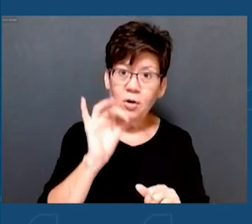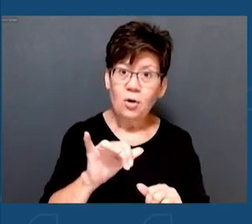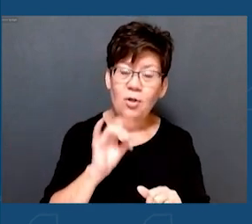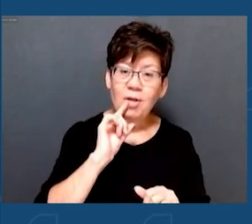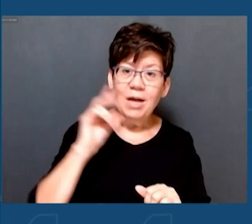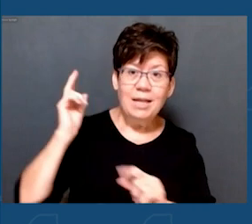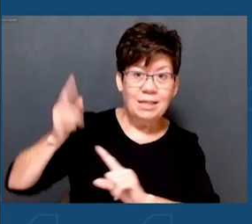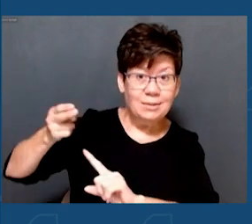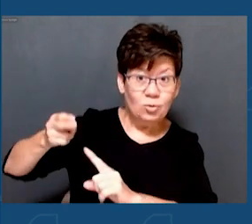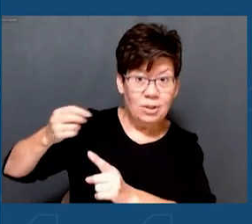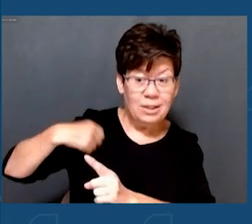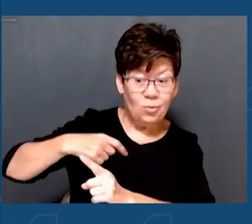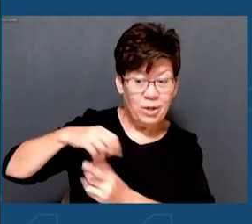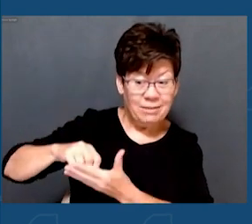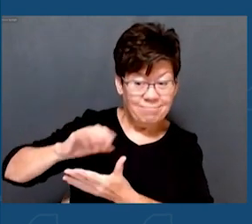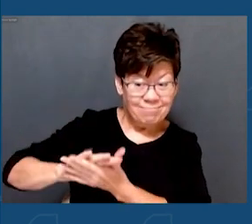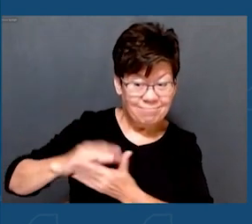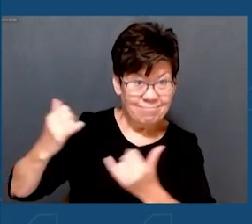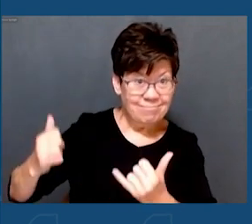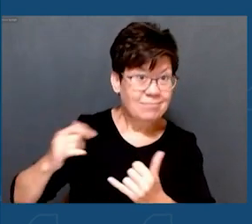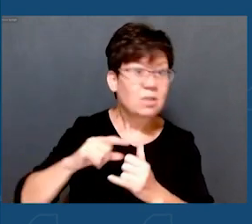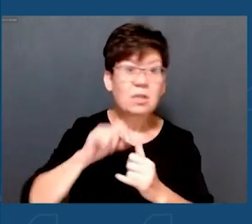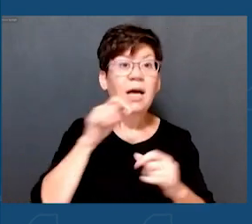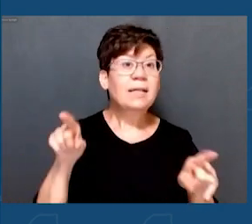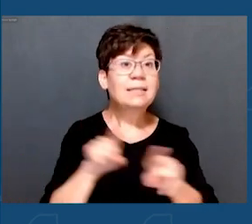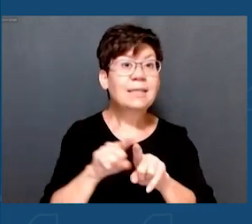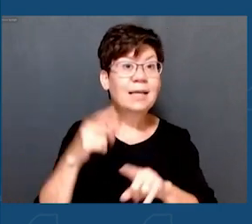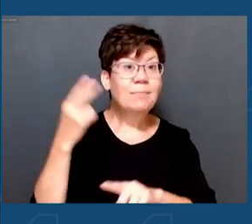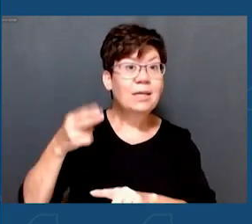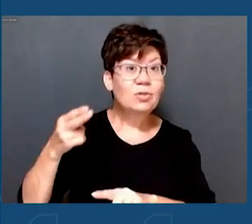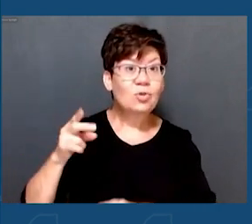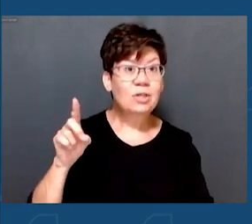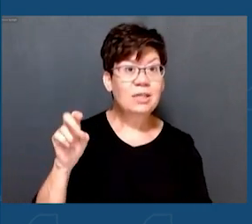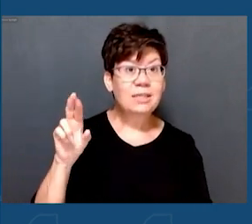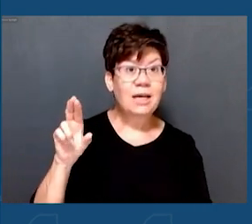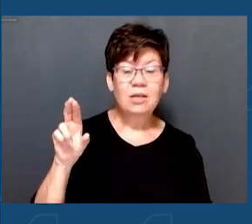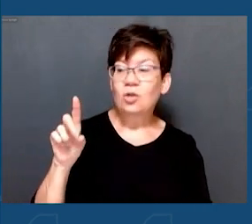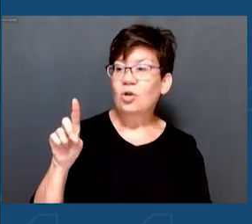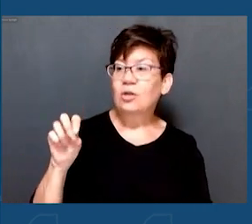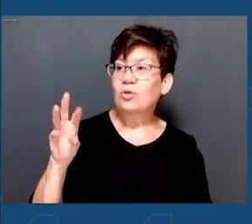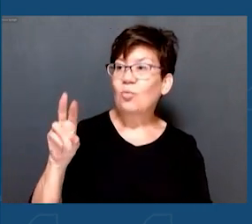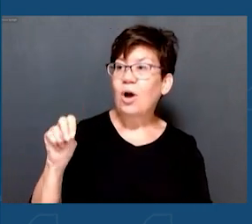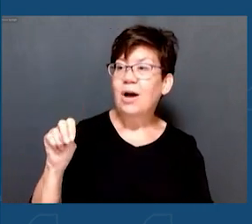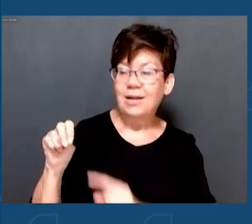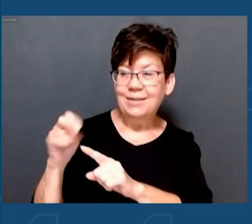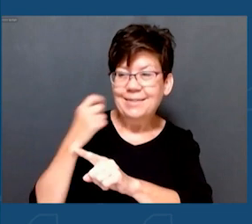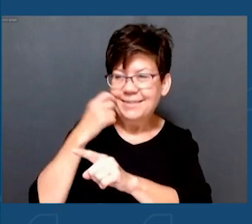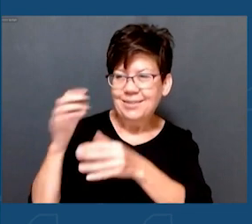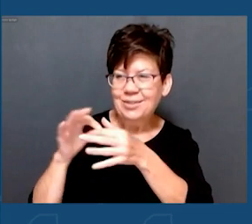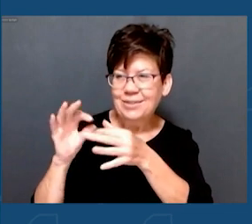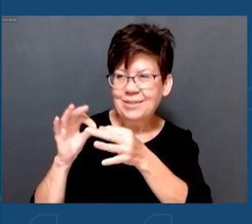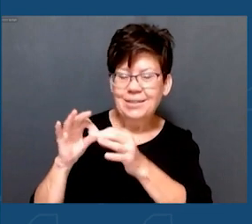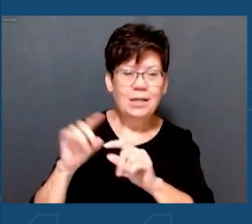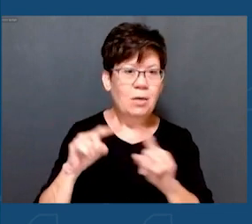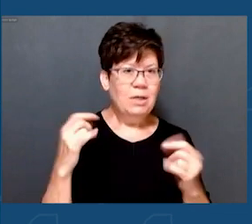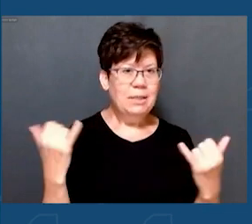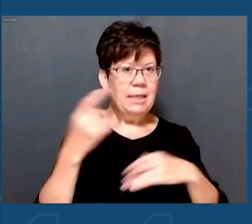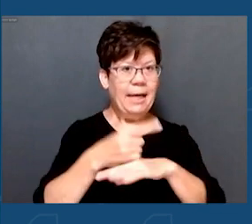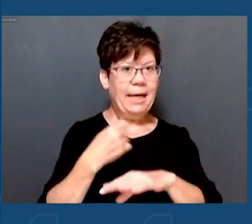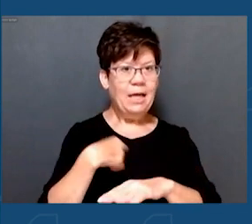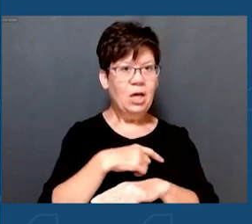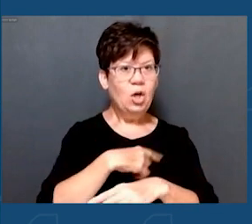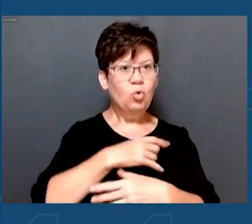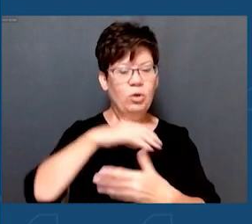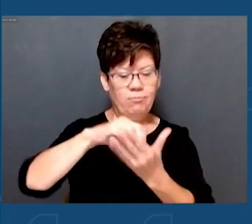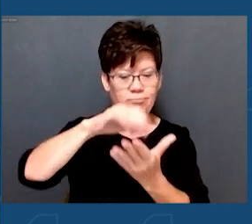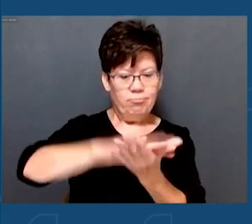making. It's not the same history that Dr. Dewan talked about, but it is our own history. We're making history today by putting down